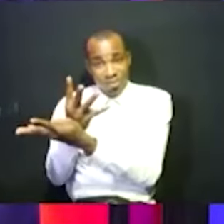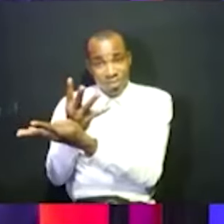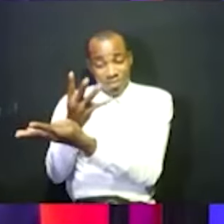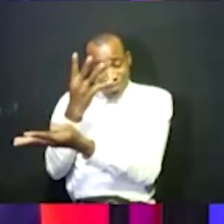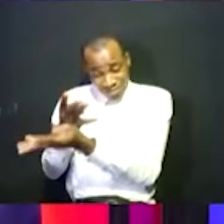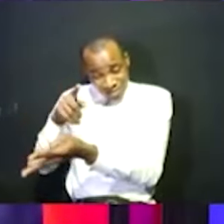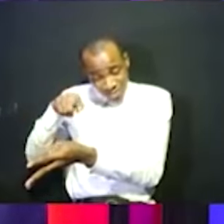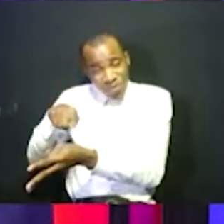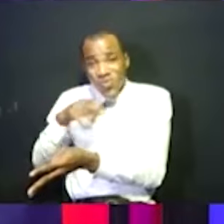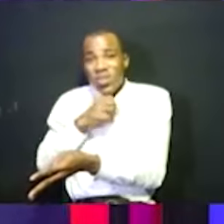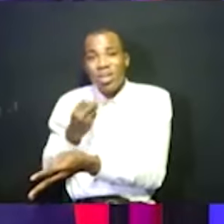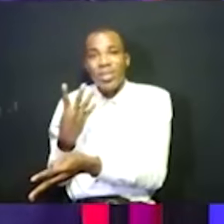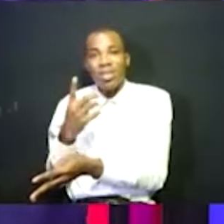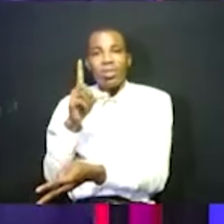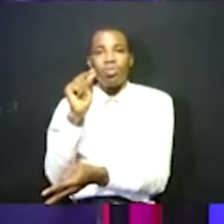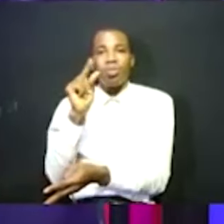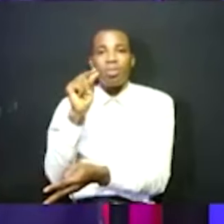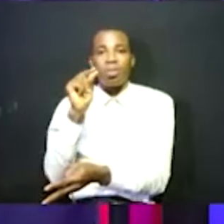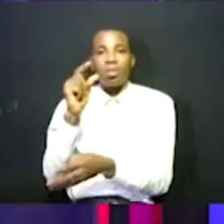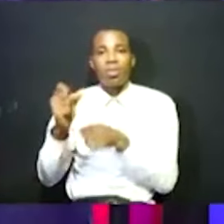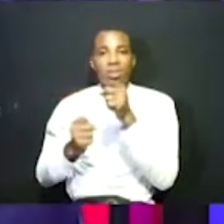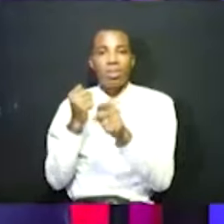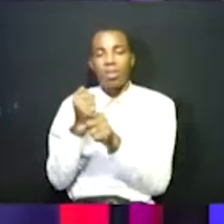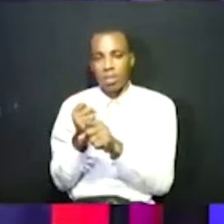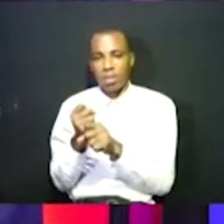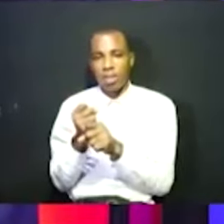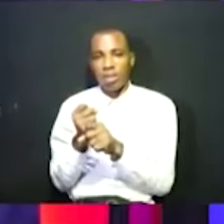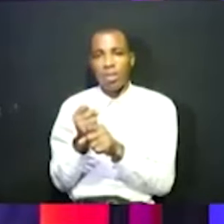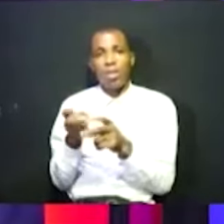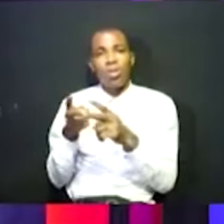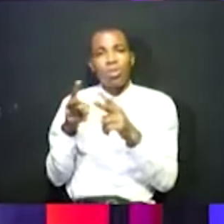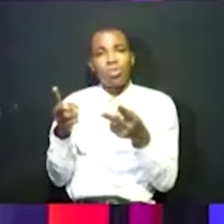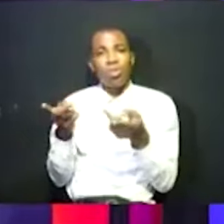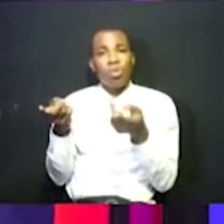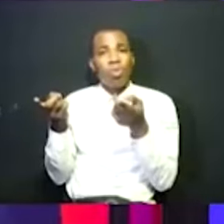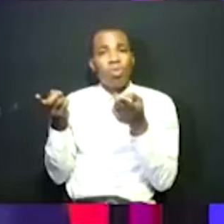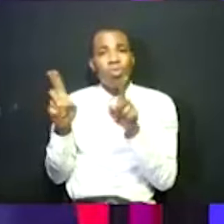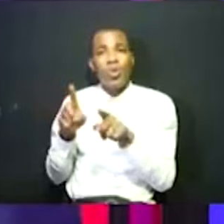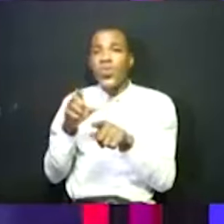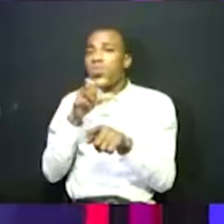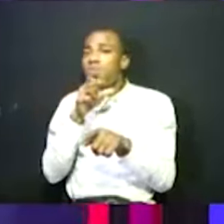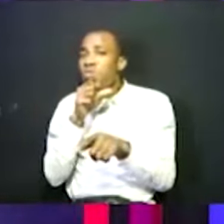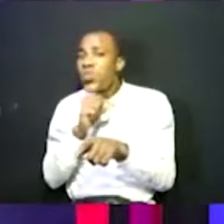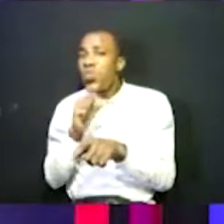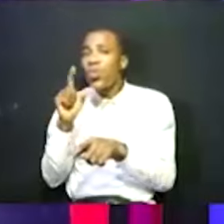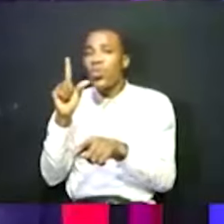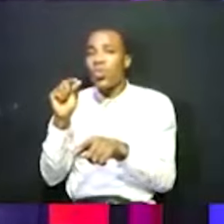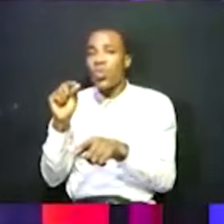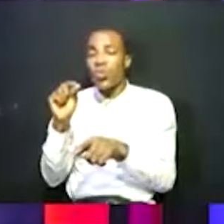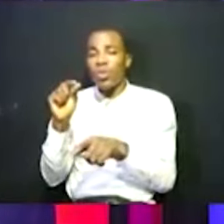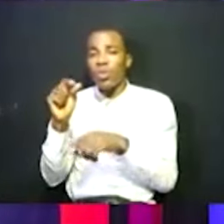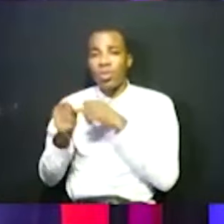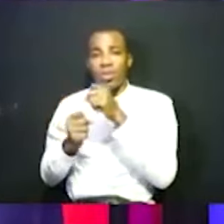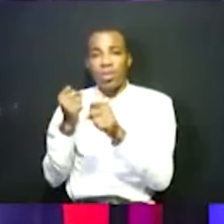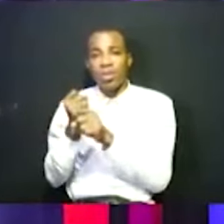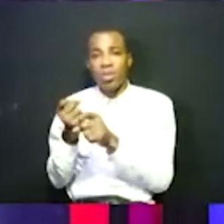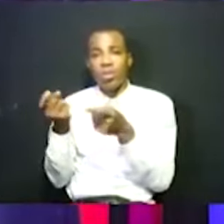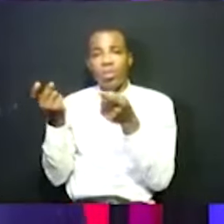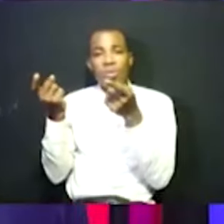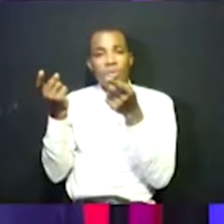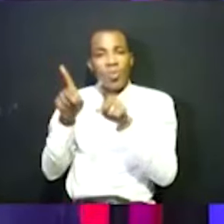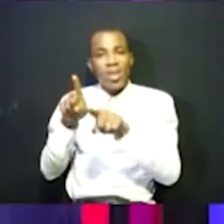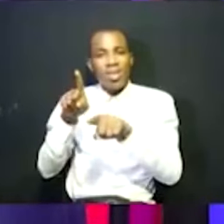the infrisia edunu. See, in the year 2000, when things were losing up in the former Soviet